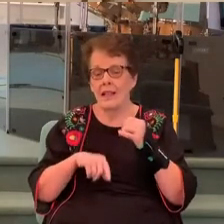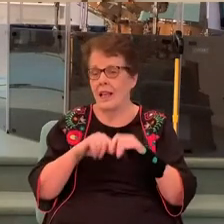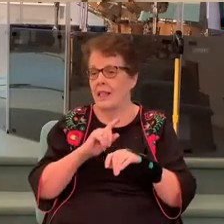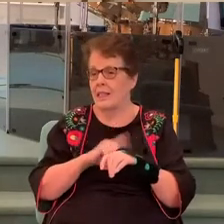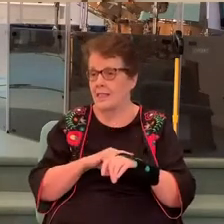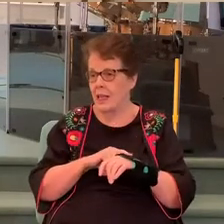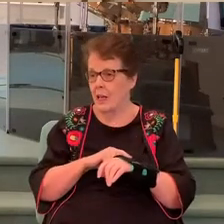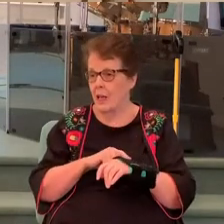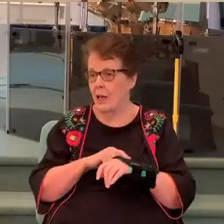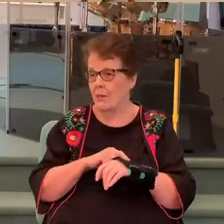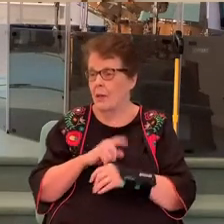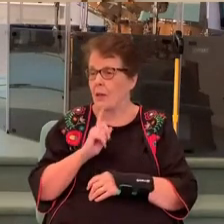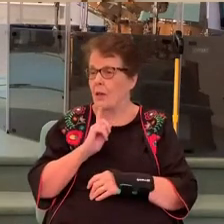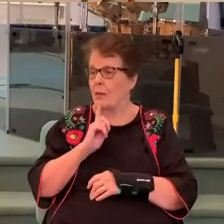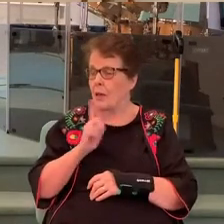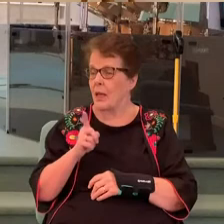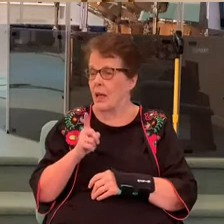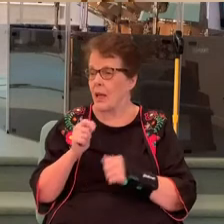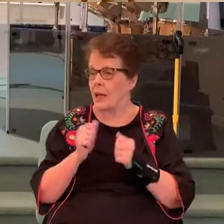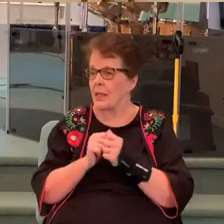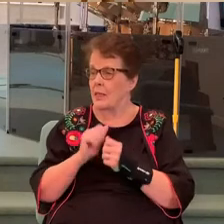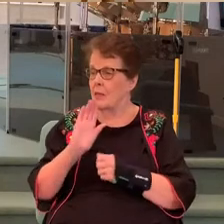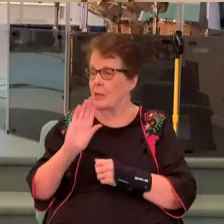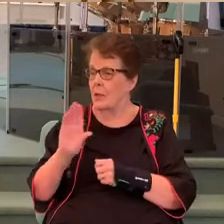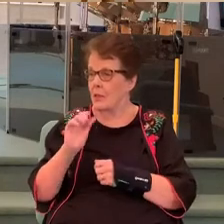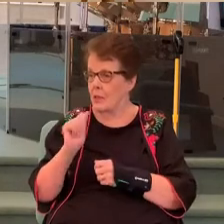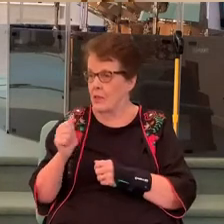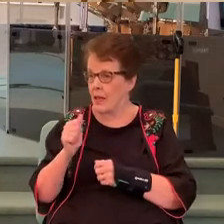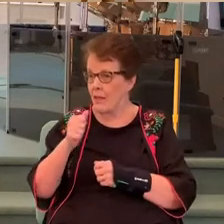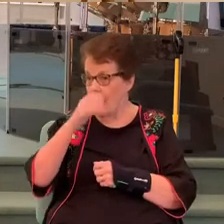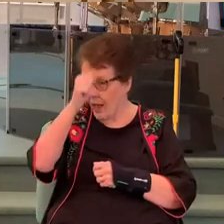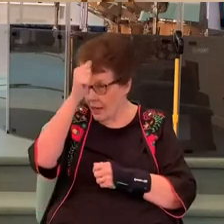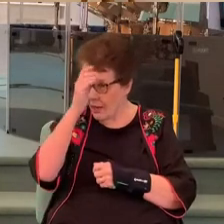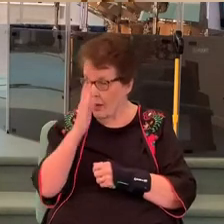and be honest with yourself and God, because He already knows.